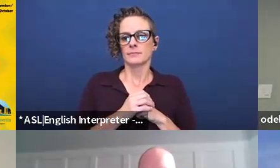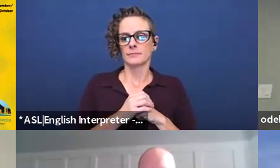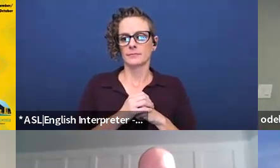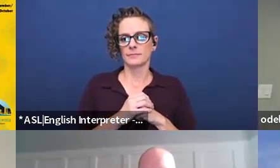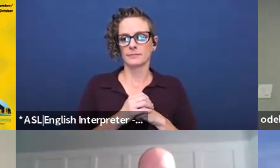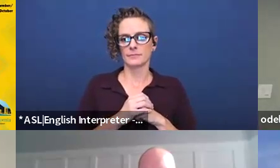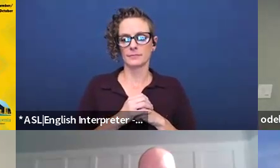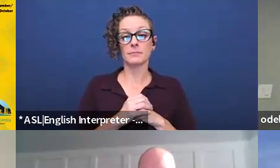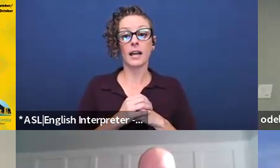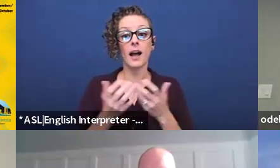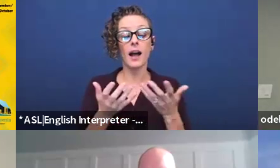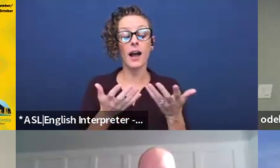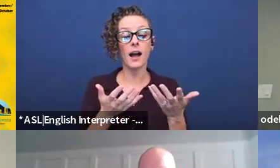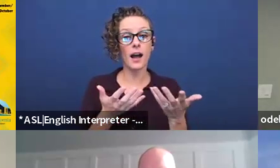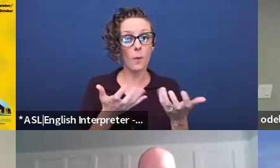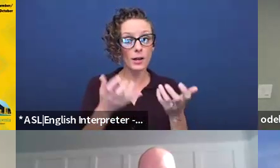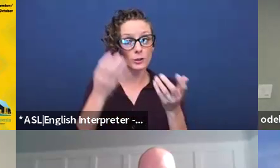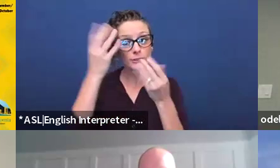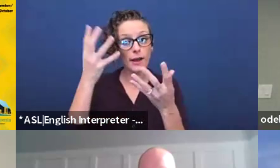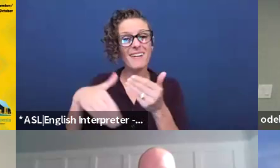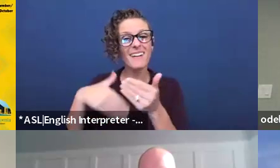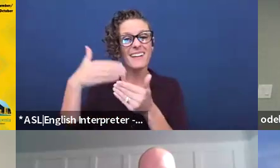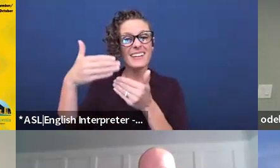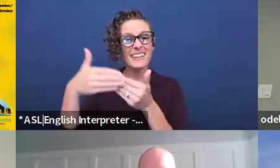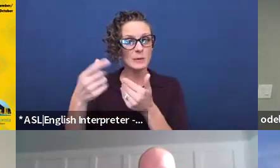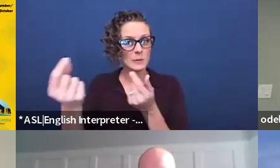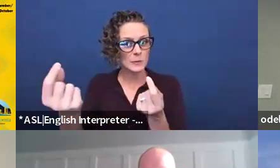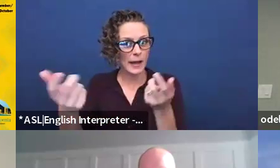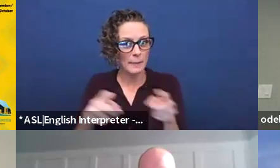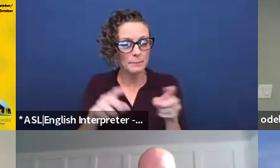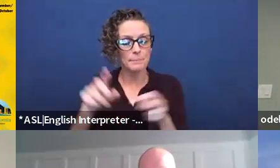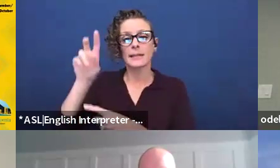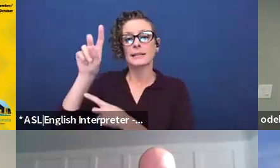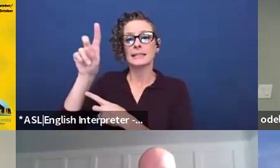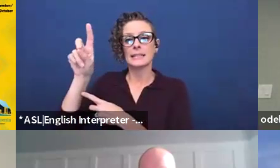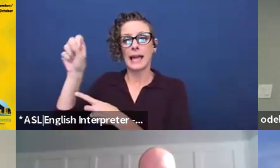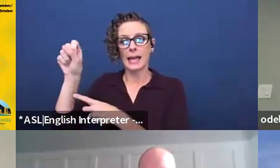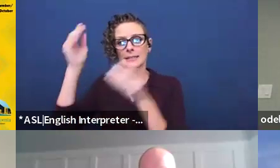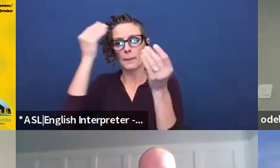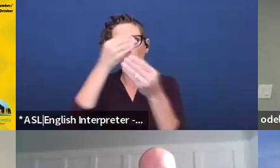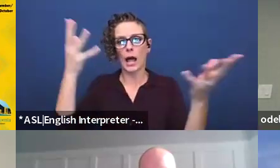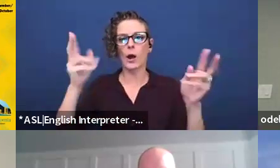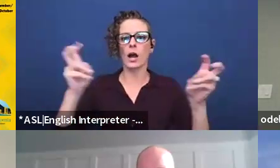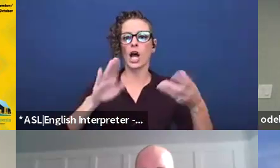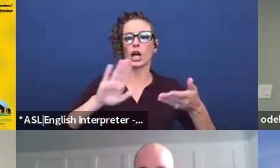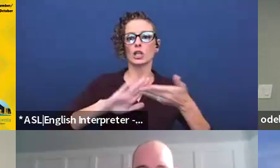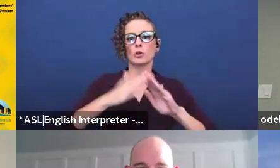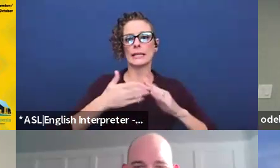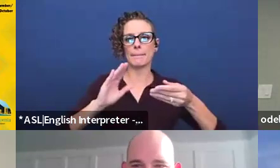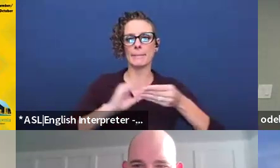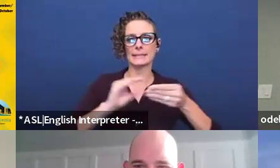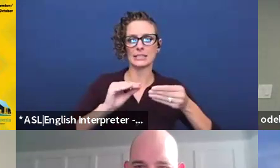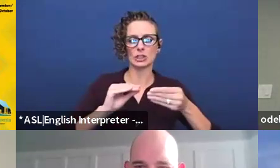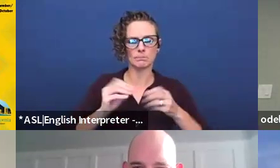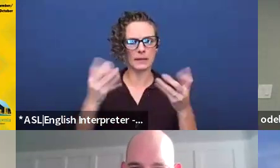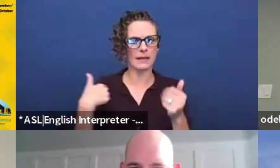So also wanted to share, so next DDS had put out a community message, right? Because I think many of us are aware that